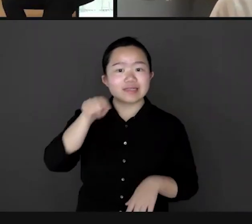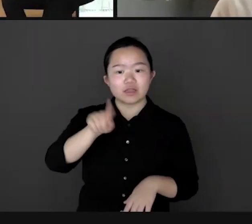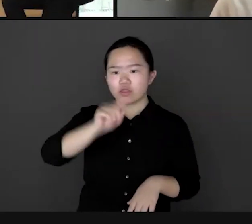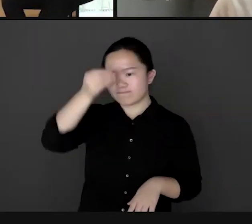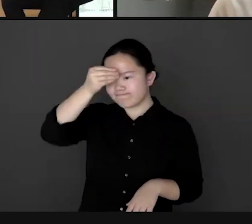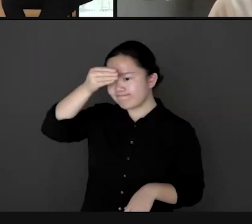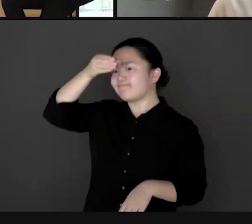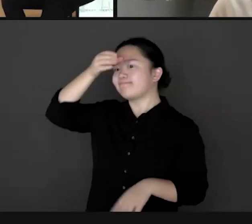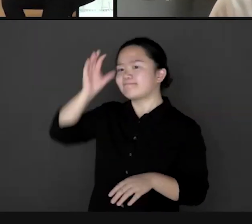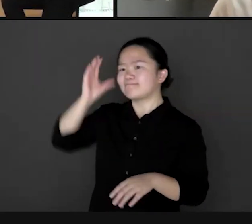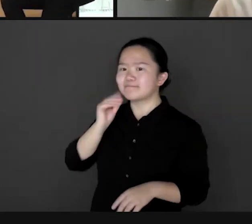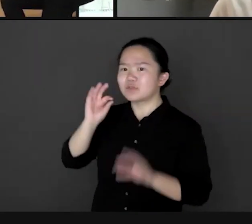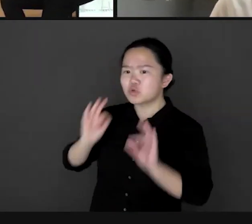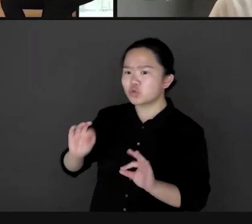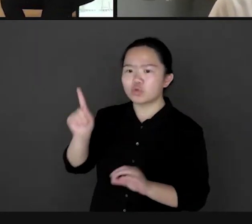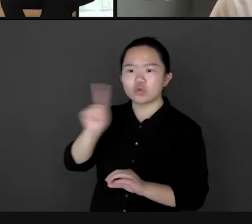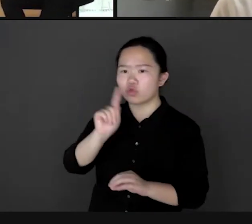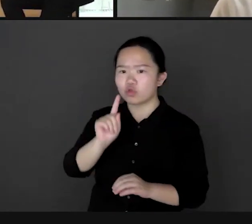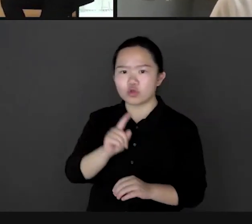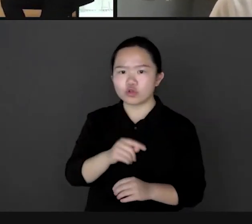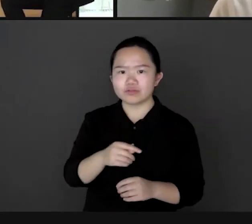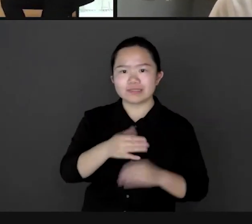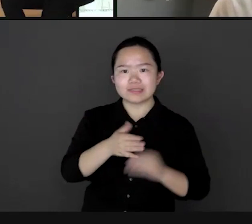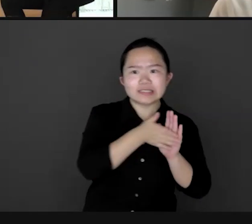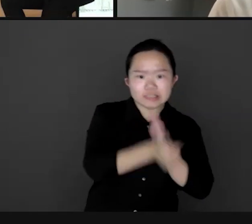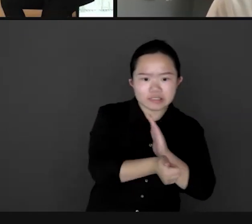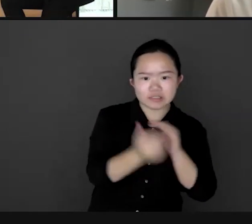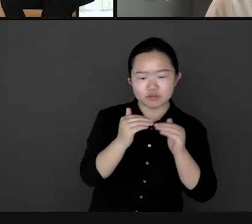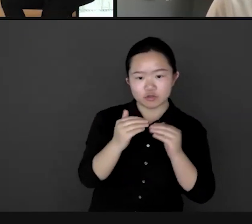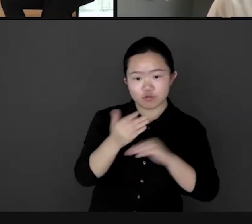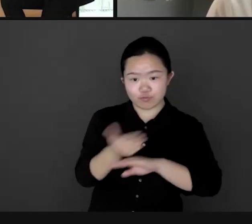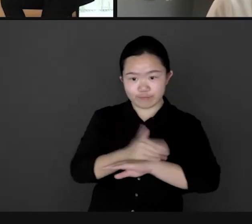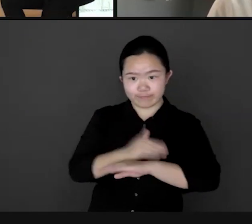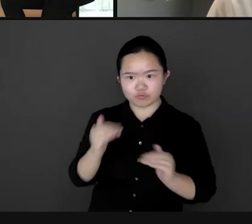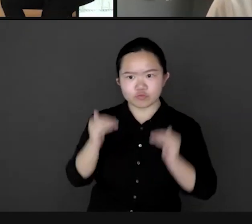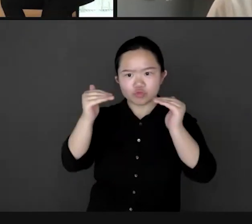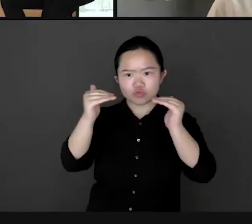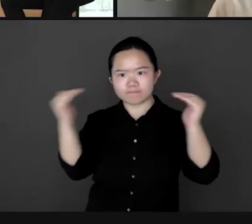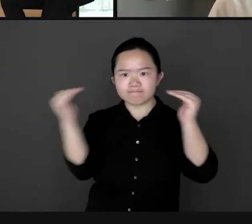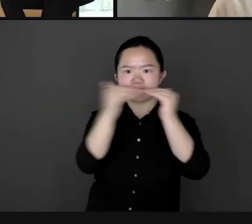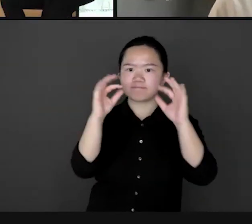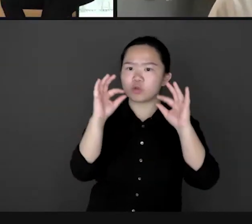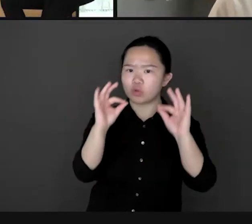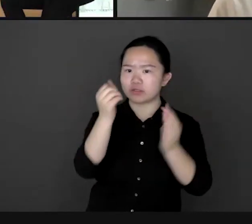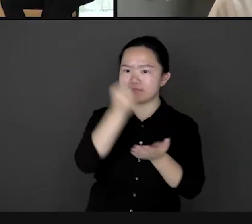experience in accessibility work. So it's a very technical certification. Good news as well, the WAS